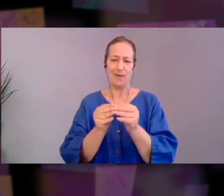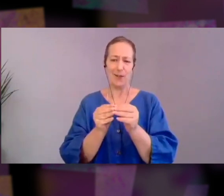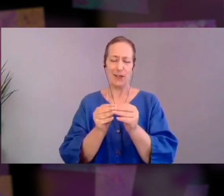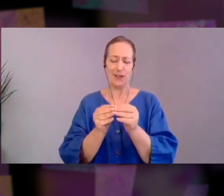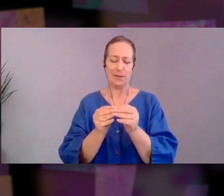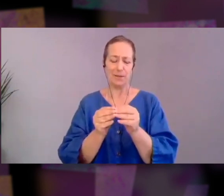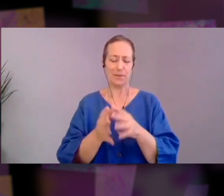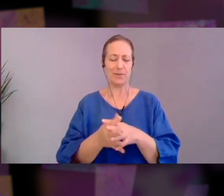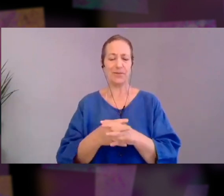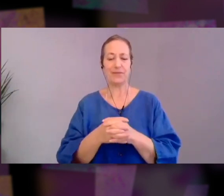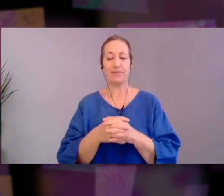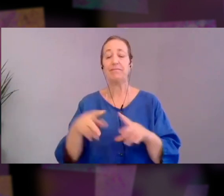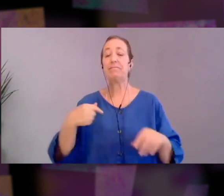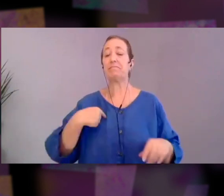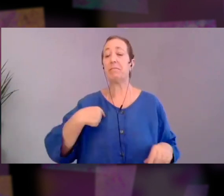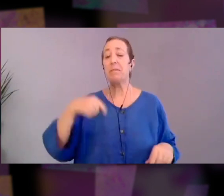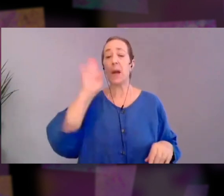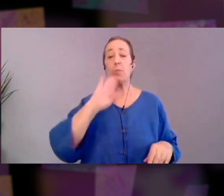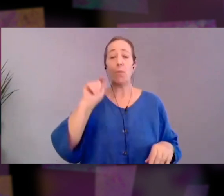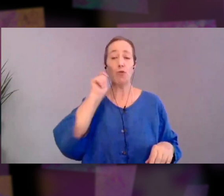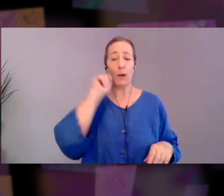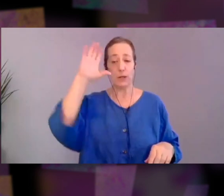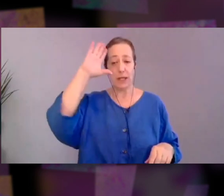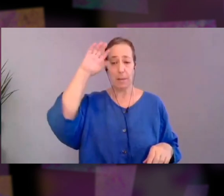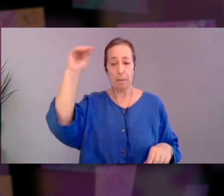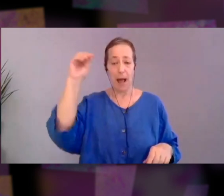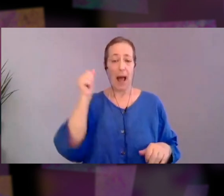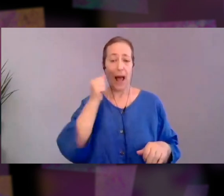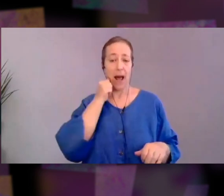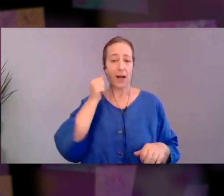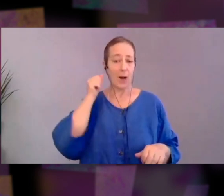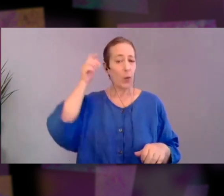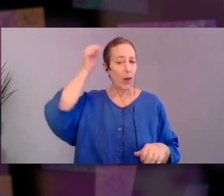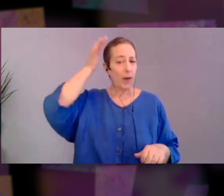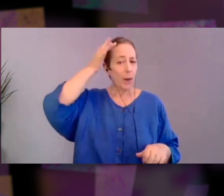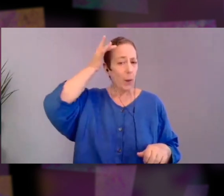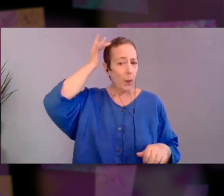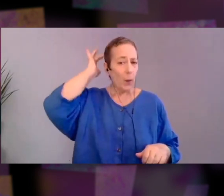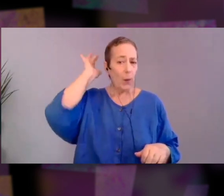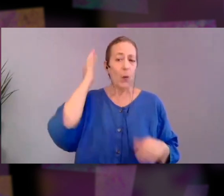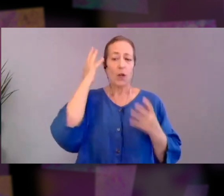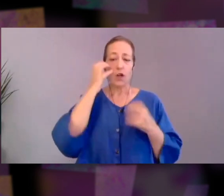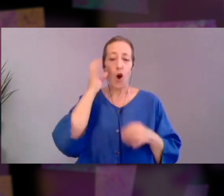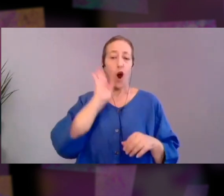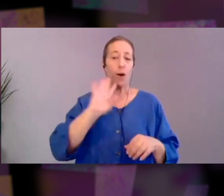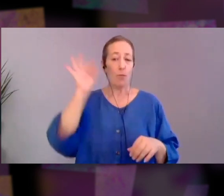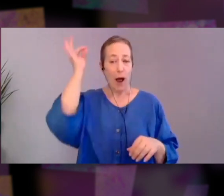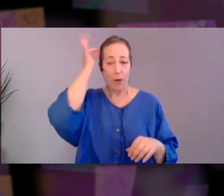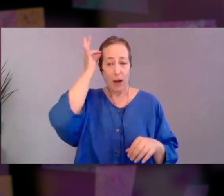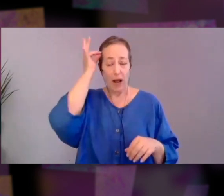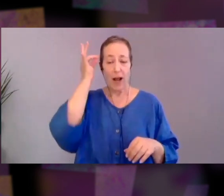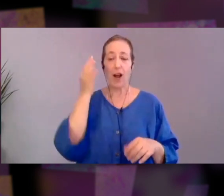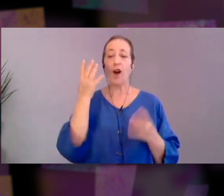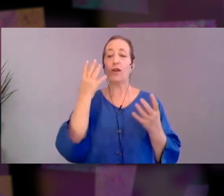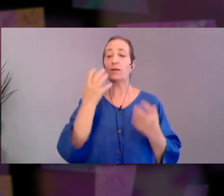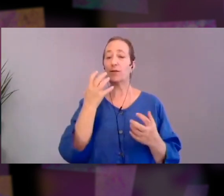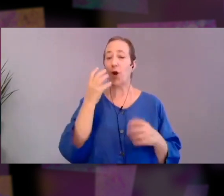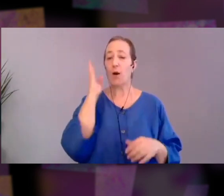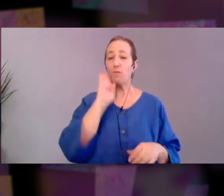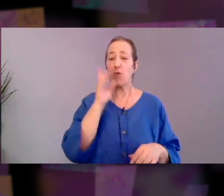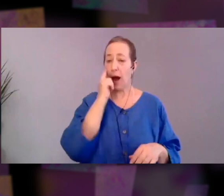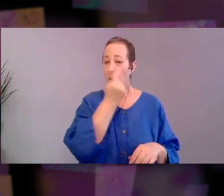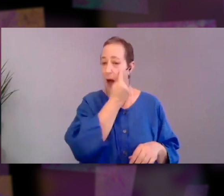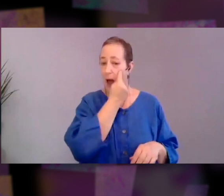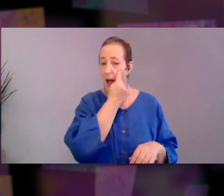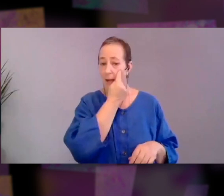I am a brown-skinned man with closely shaved dark brown hair and brown eyes. I'm wearing a black